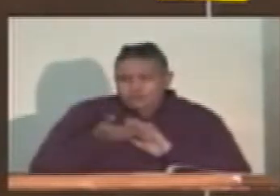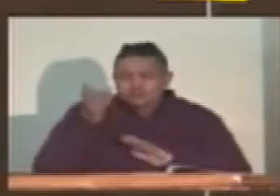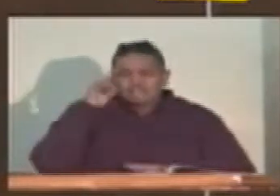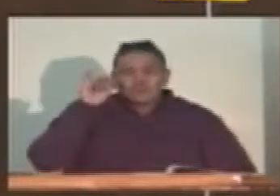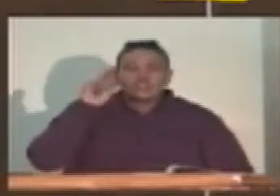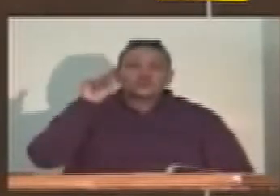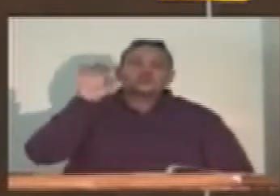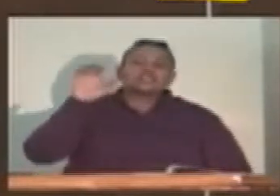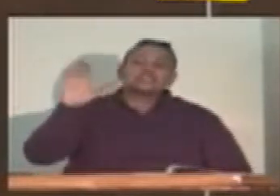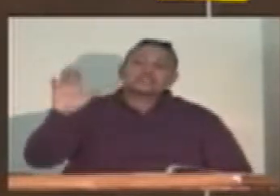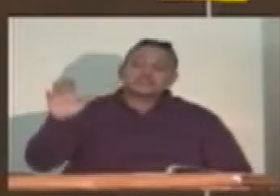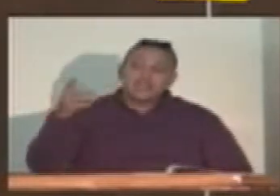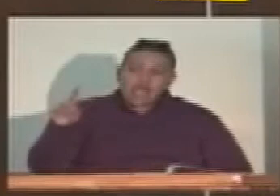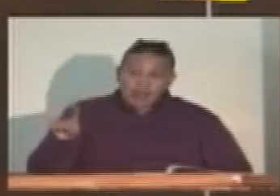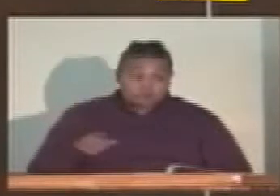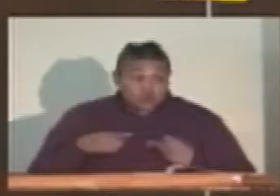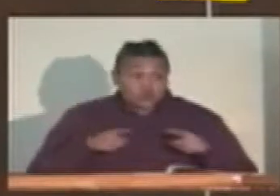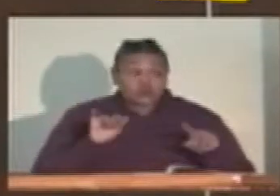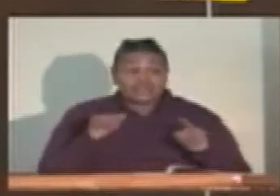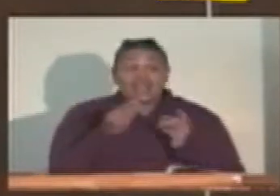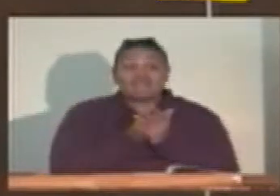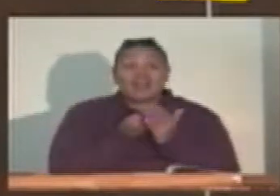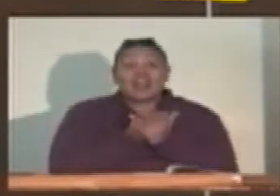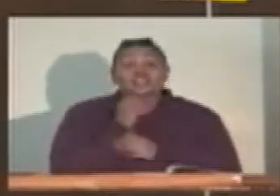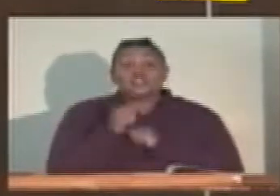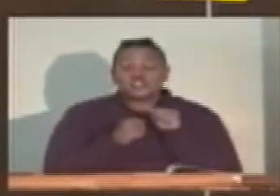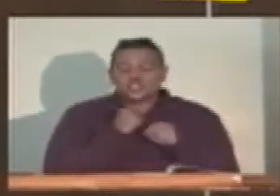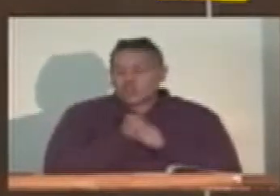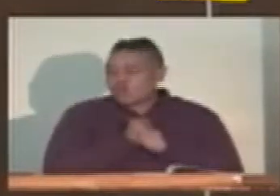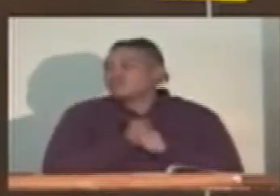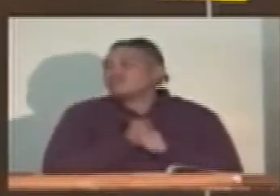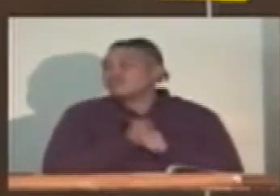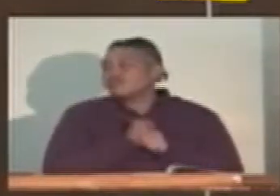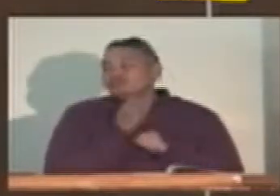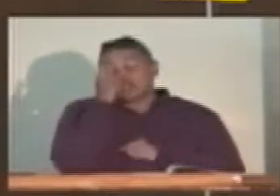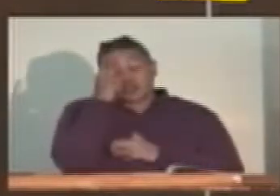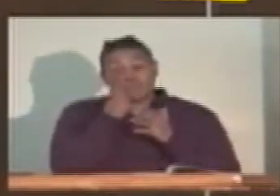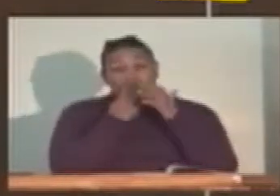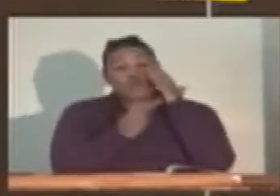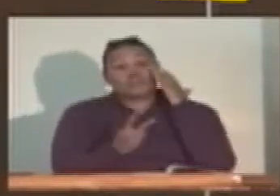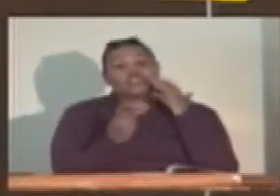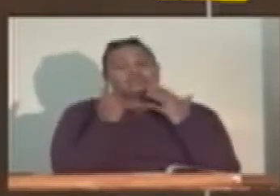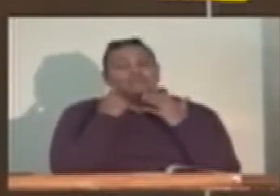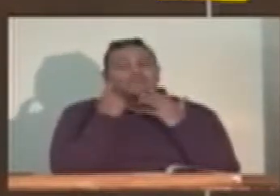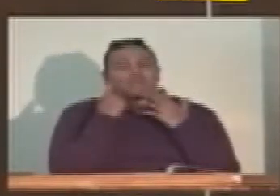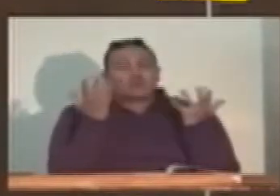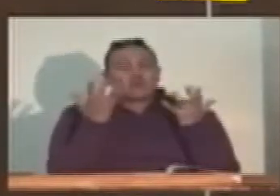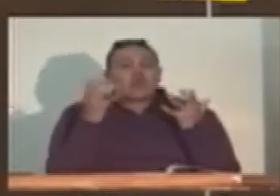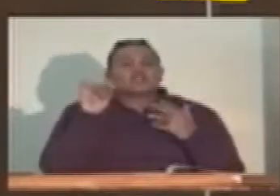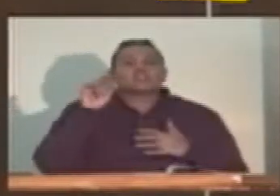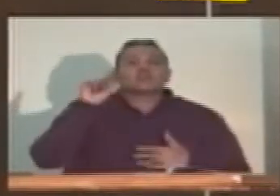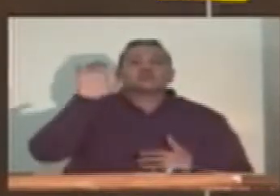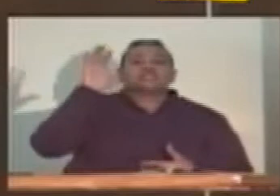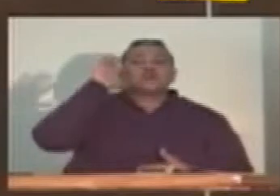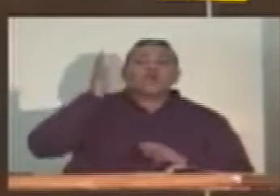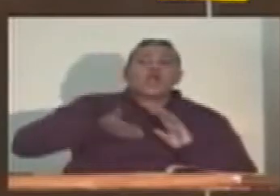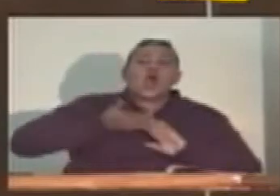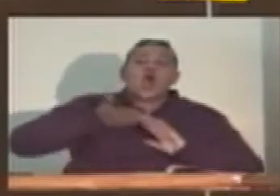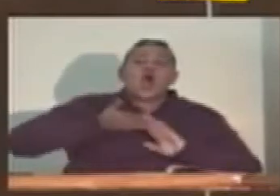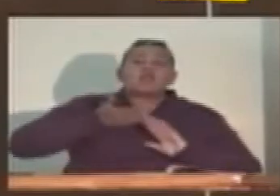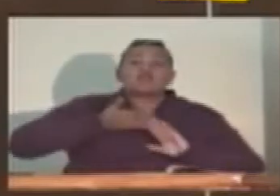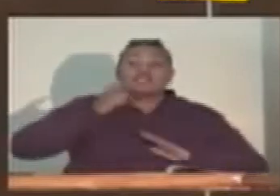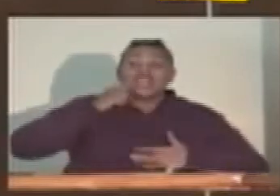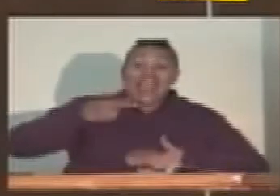JUTC. During this financial year, the projections is that the JUTC will operate